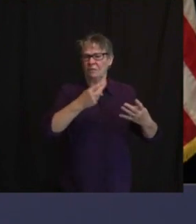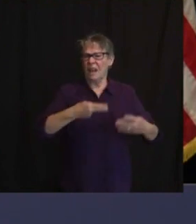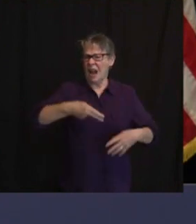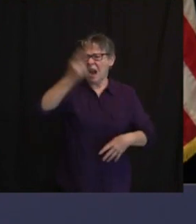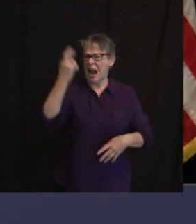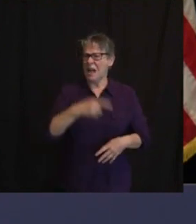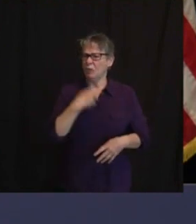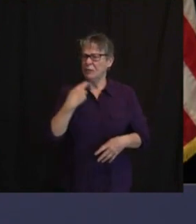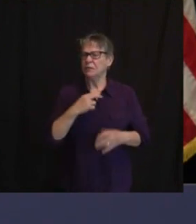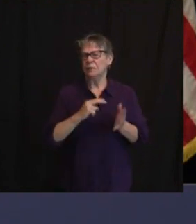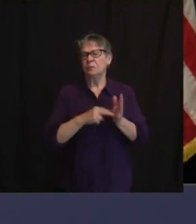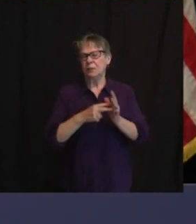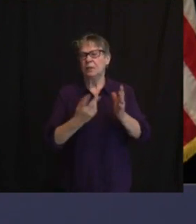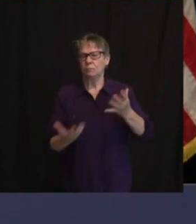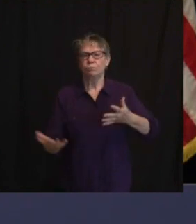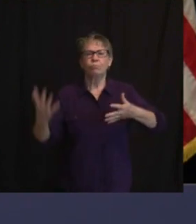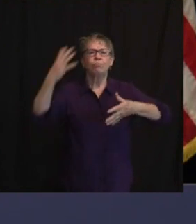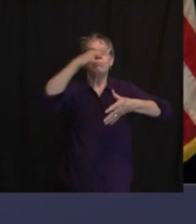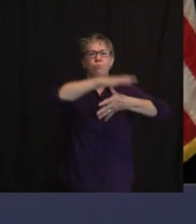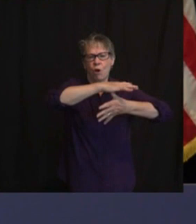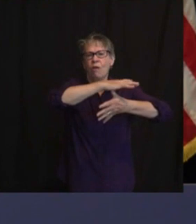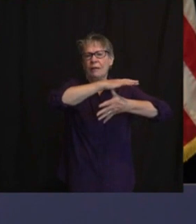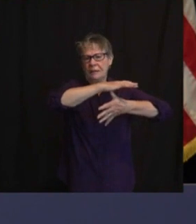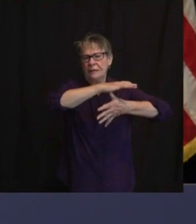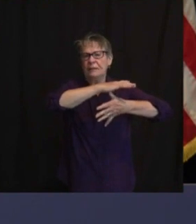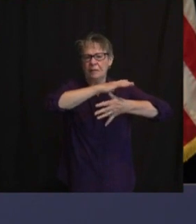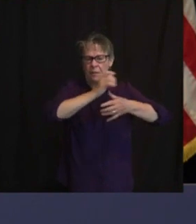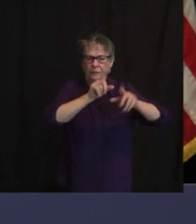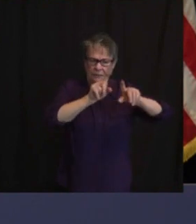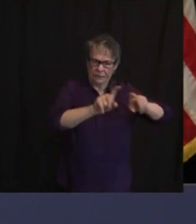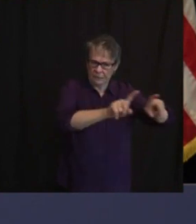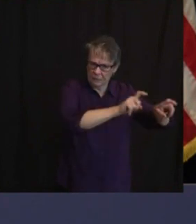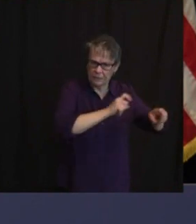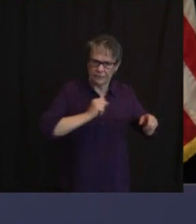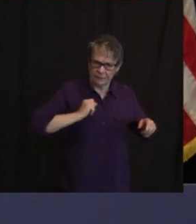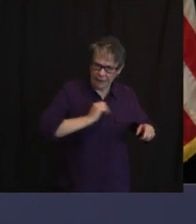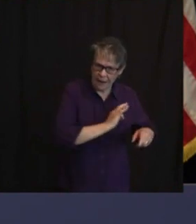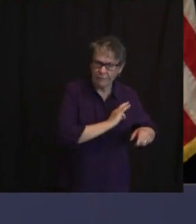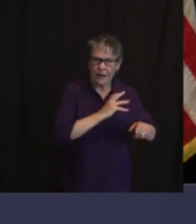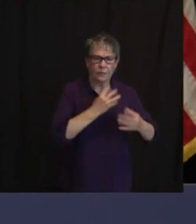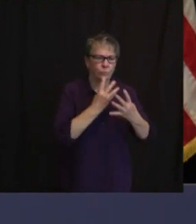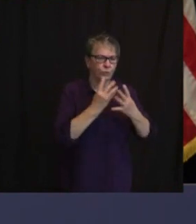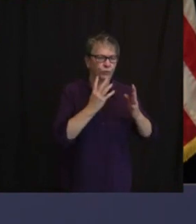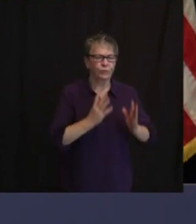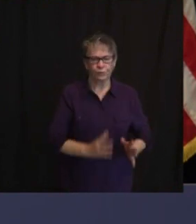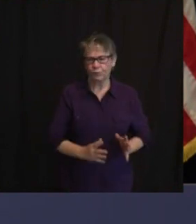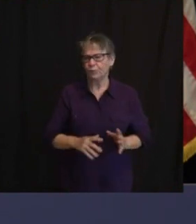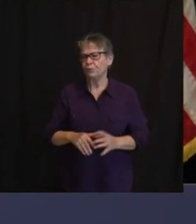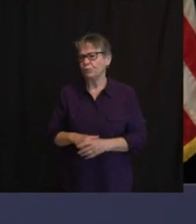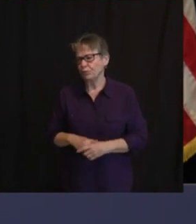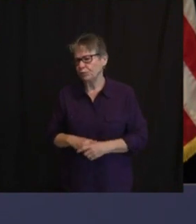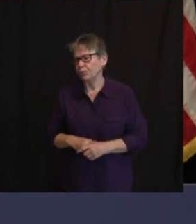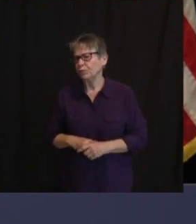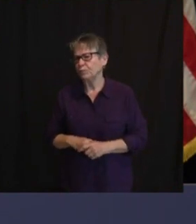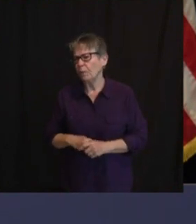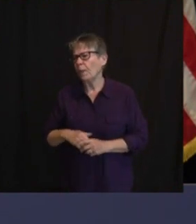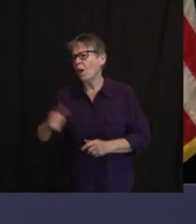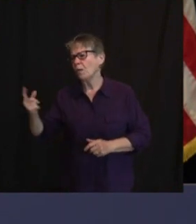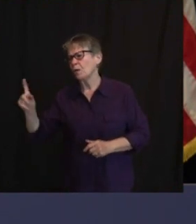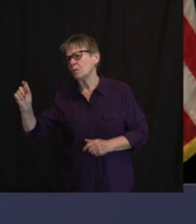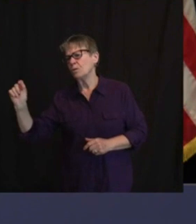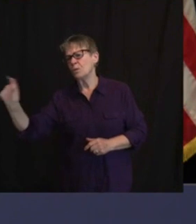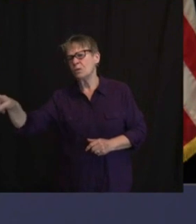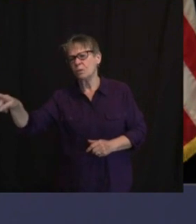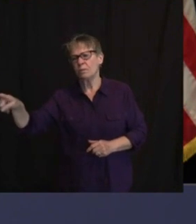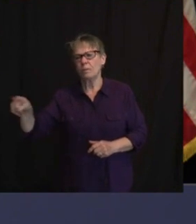Afternoon, Governor. Afternoon. Three for you. First, could you tell us the number of, or do you know the number of children who have been tested and how many of